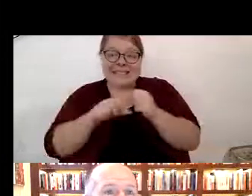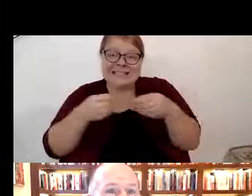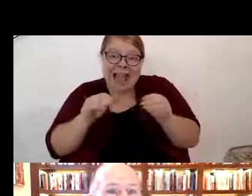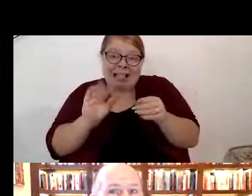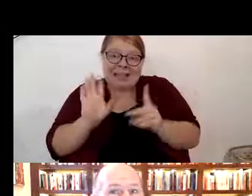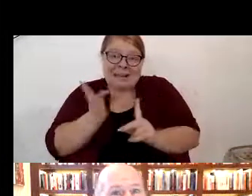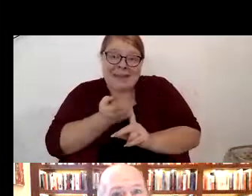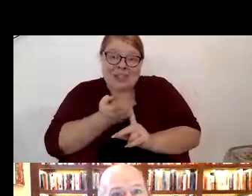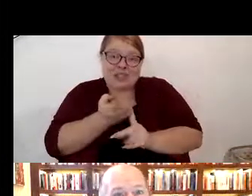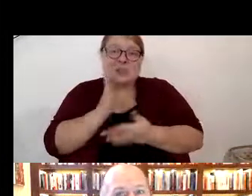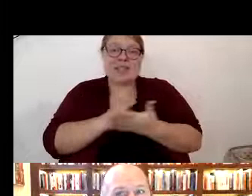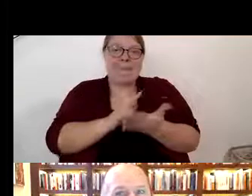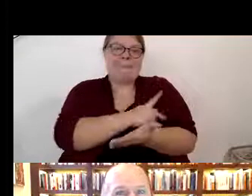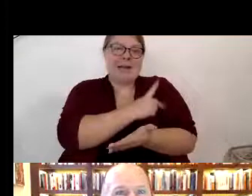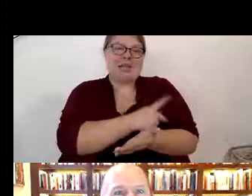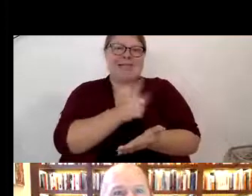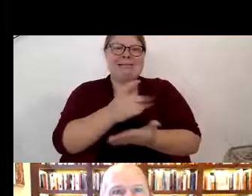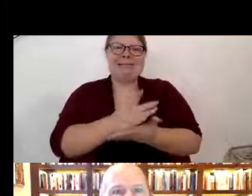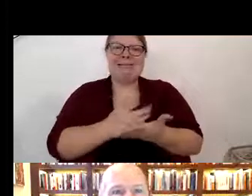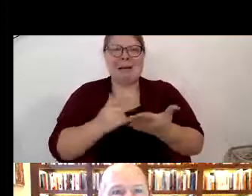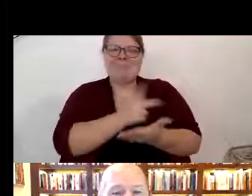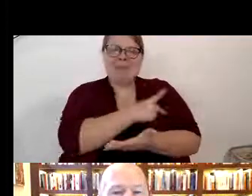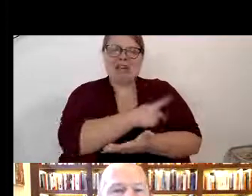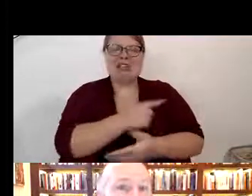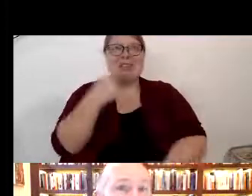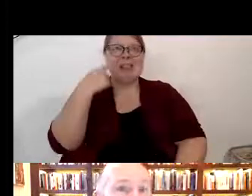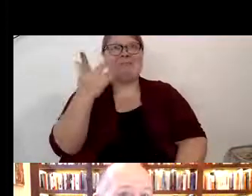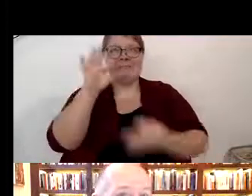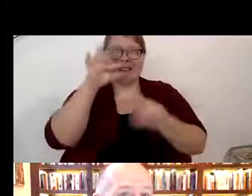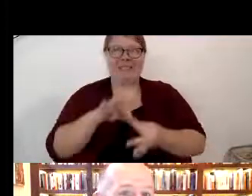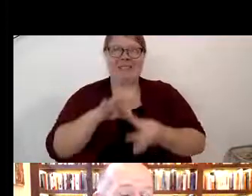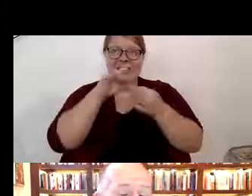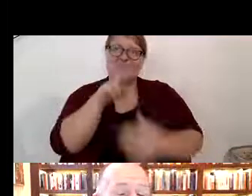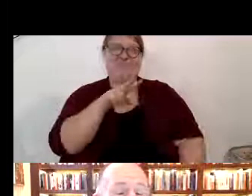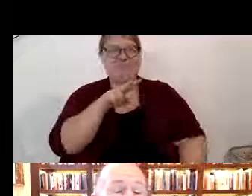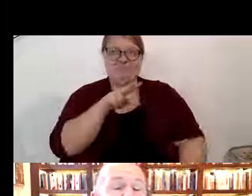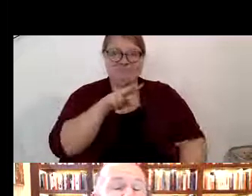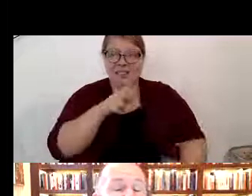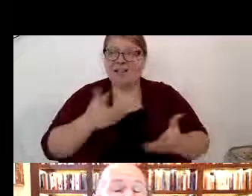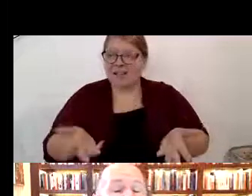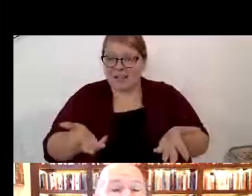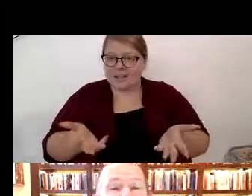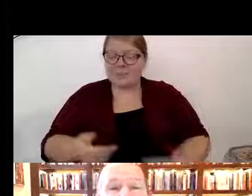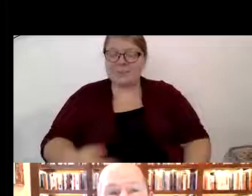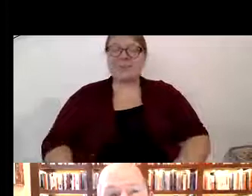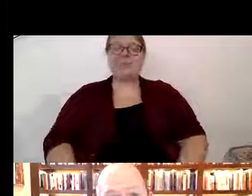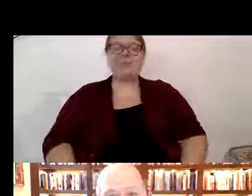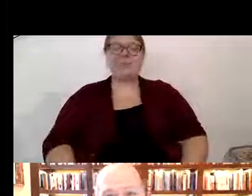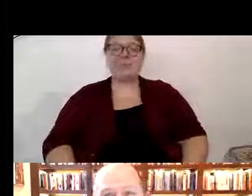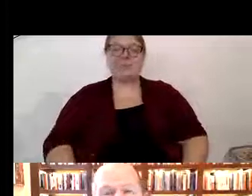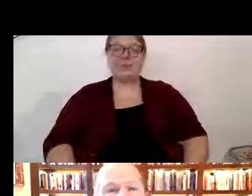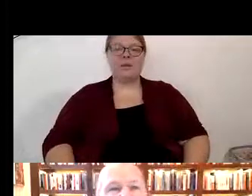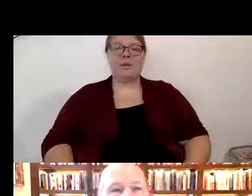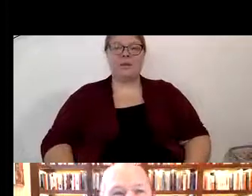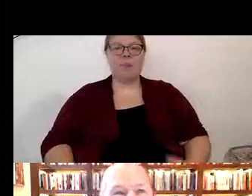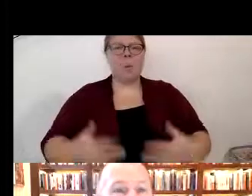who they kind of don't really, the idea of mindfulness doesn't really resonate with them. And so I want to be